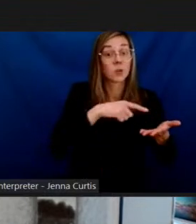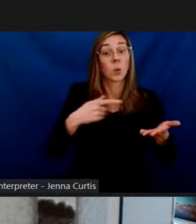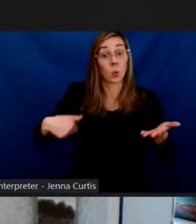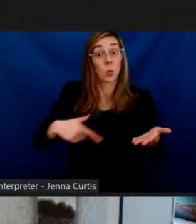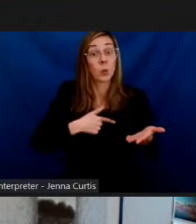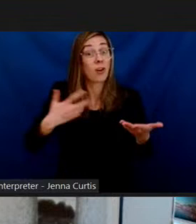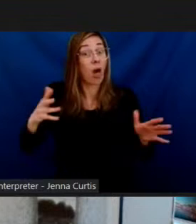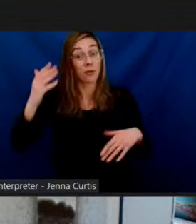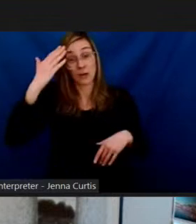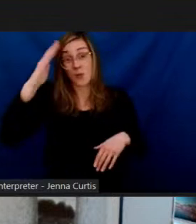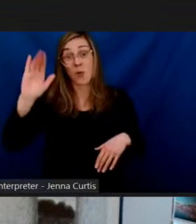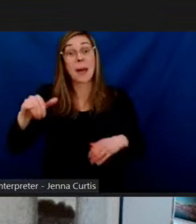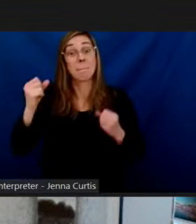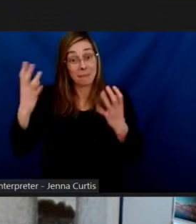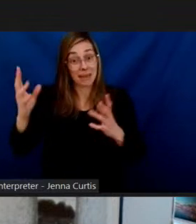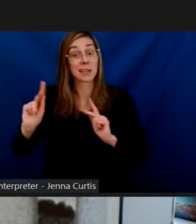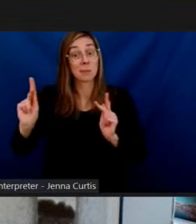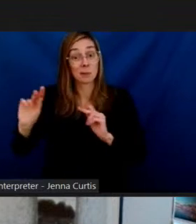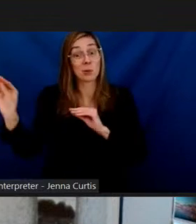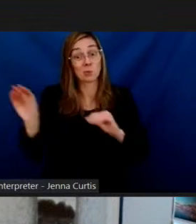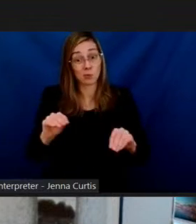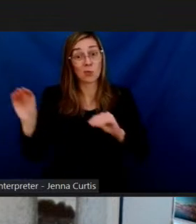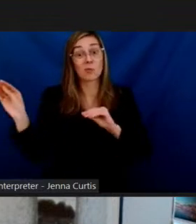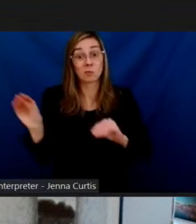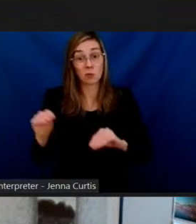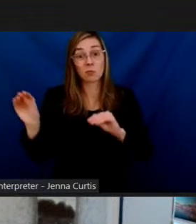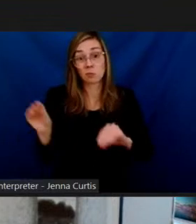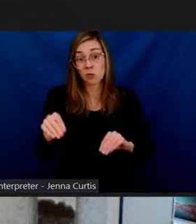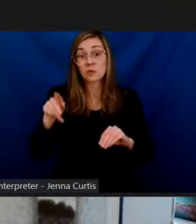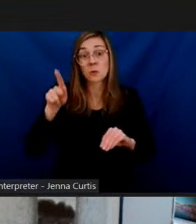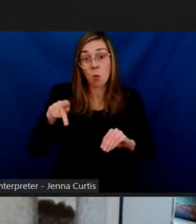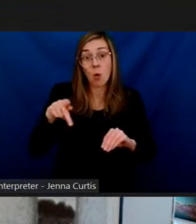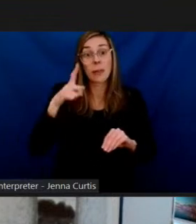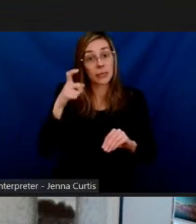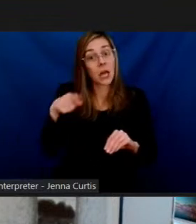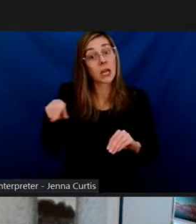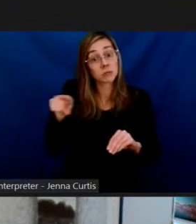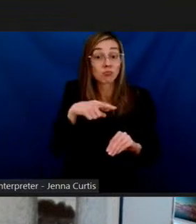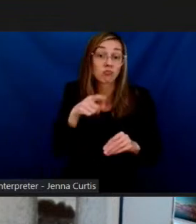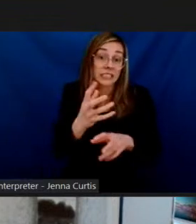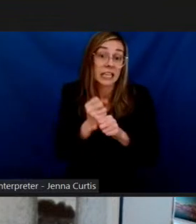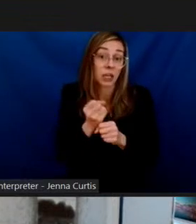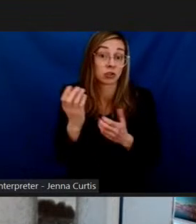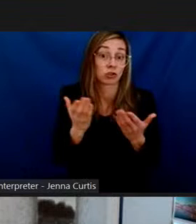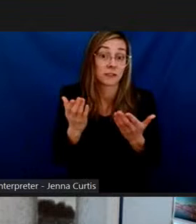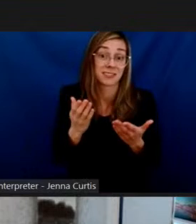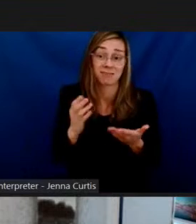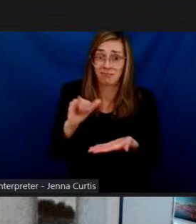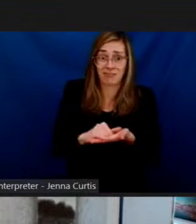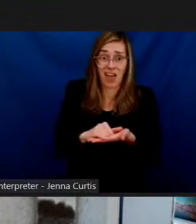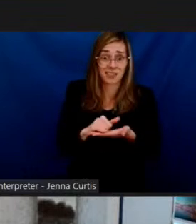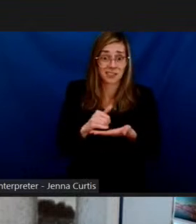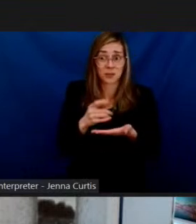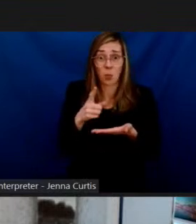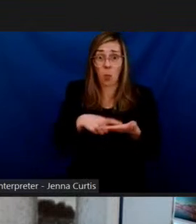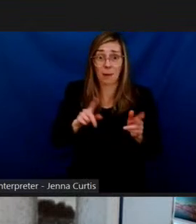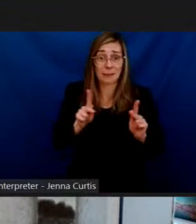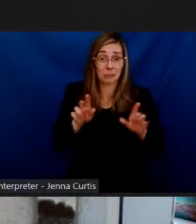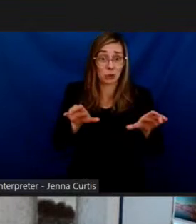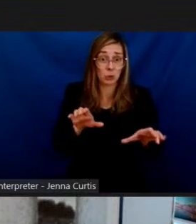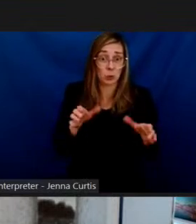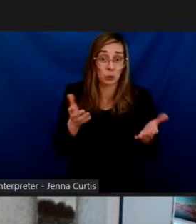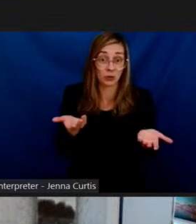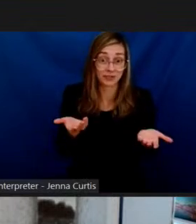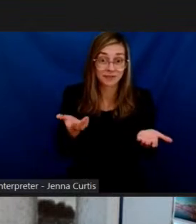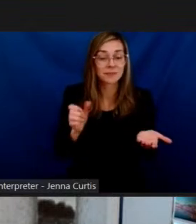Portland for the purpose of getting services. That's what people do naturally. And so seeing the